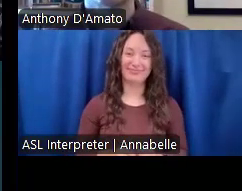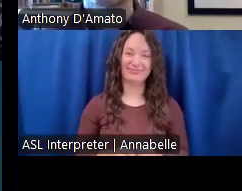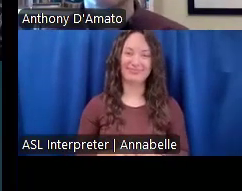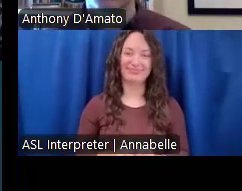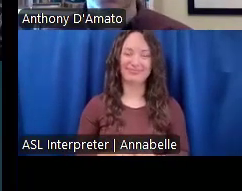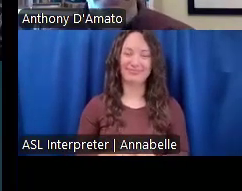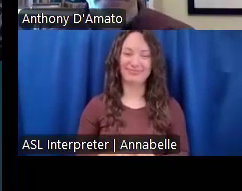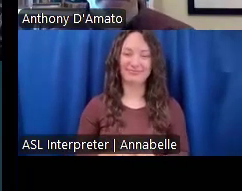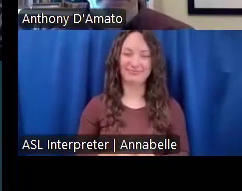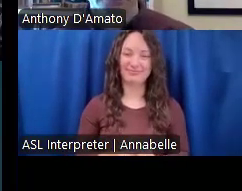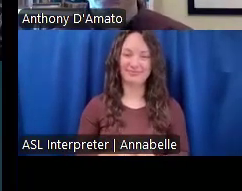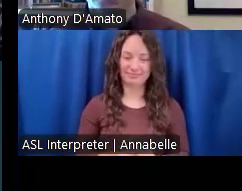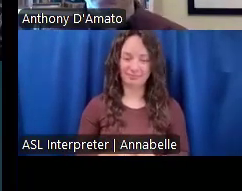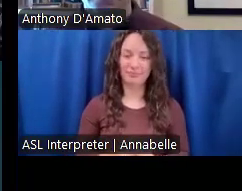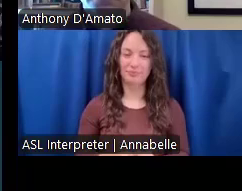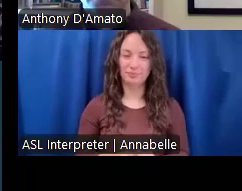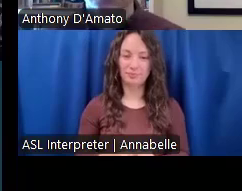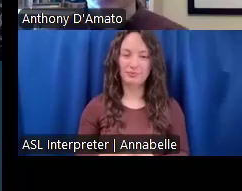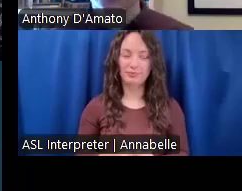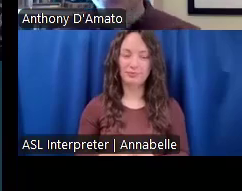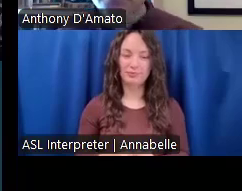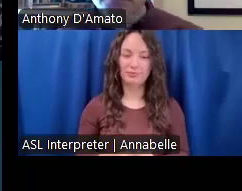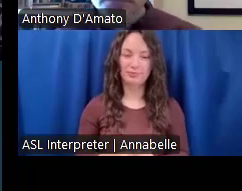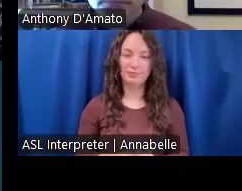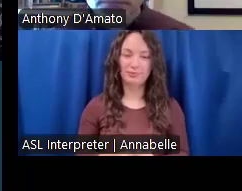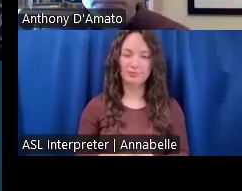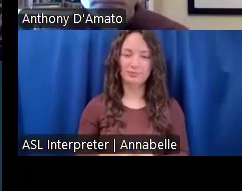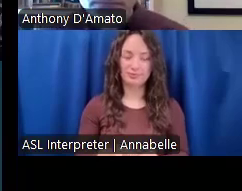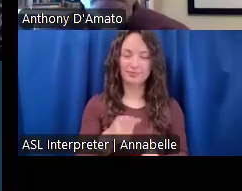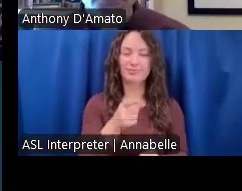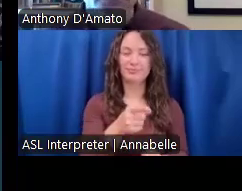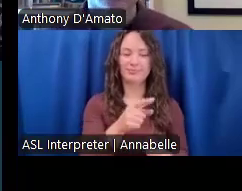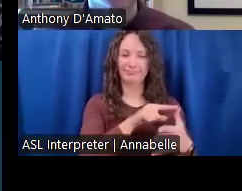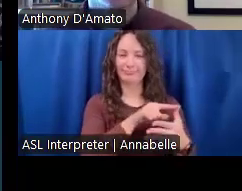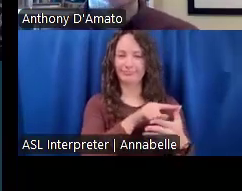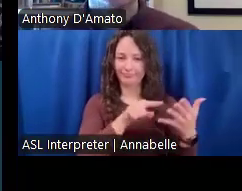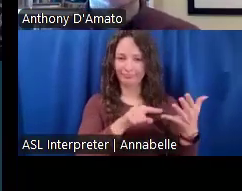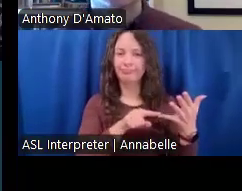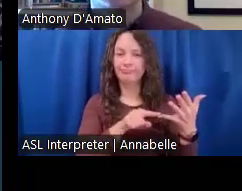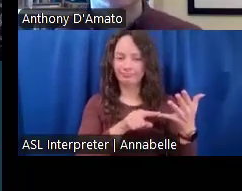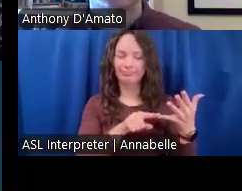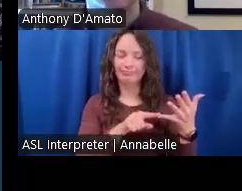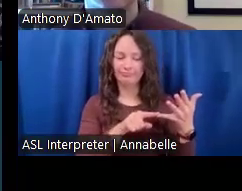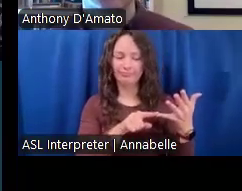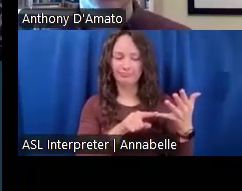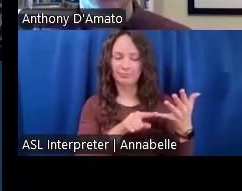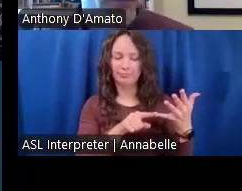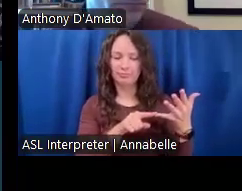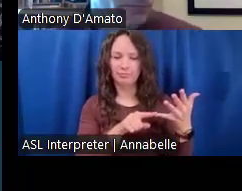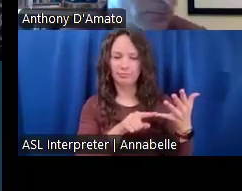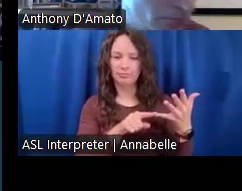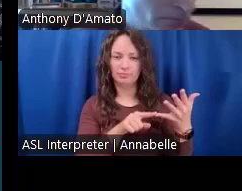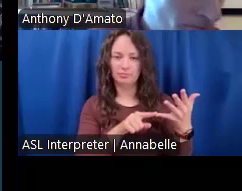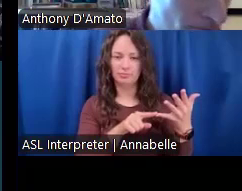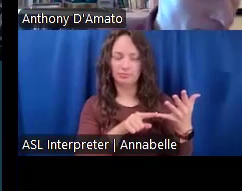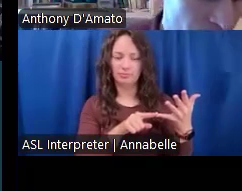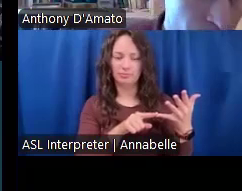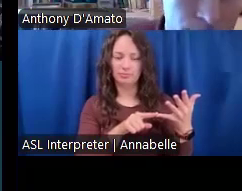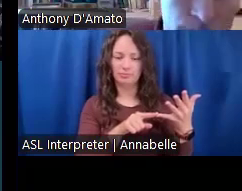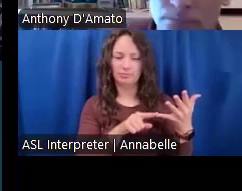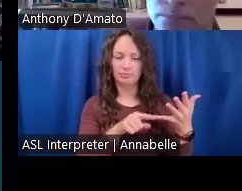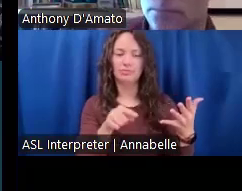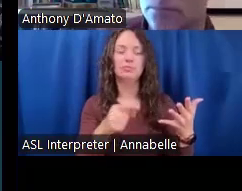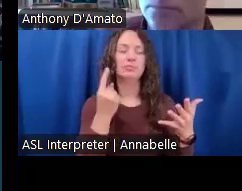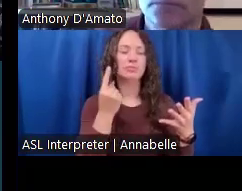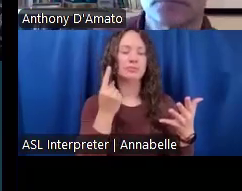And again, that translates to these sorts of factors that we consider in trying to provide a